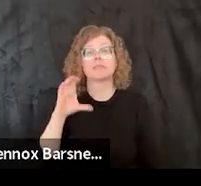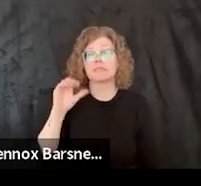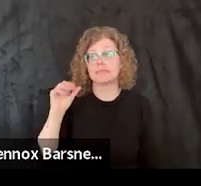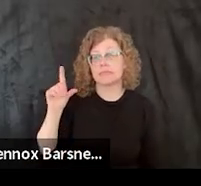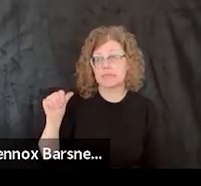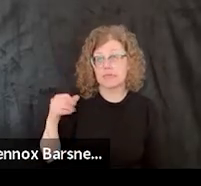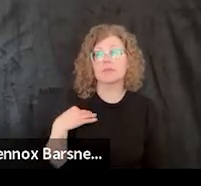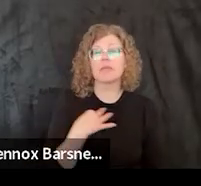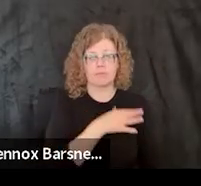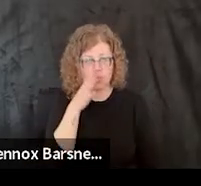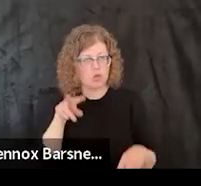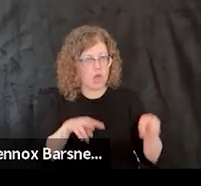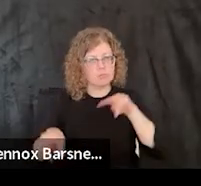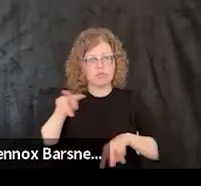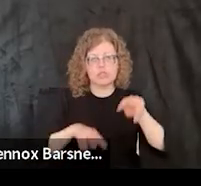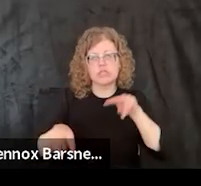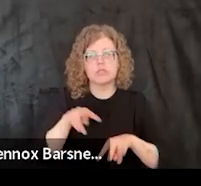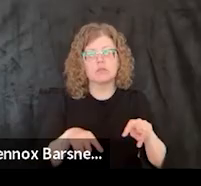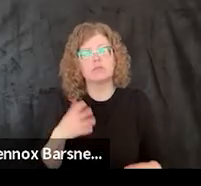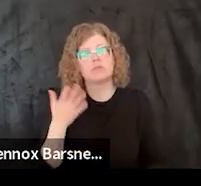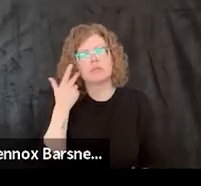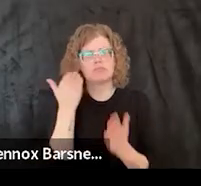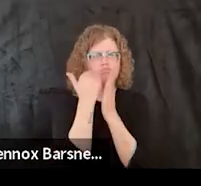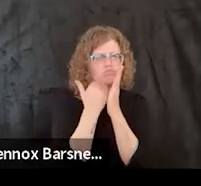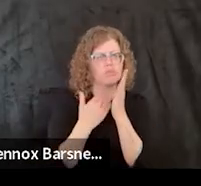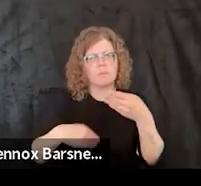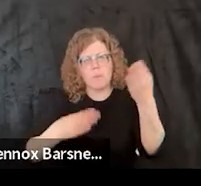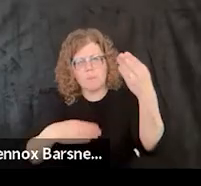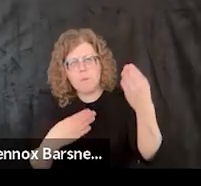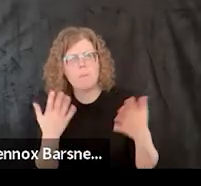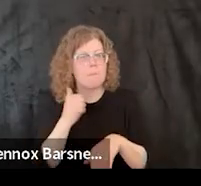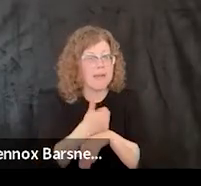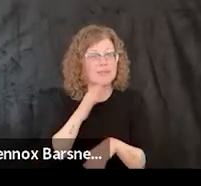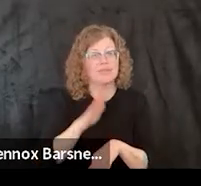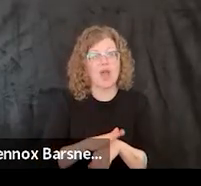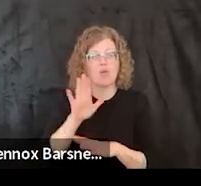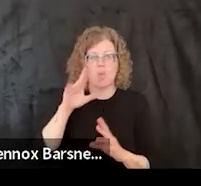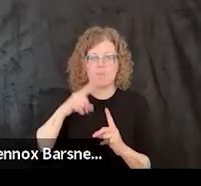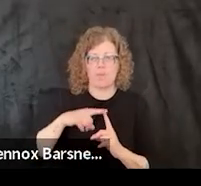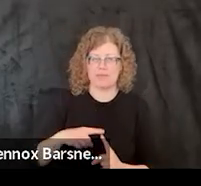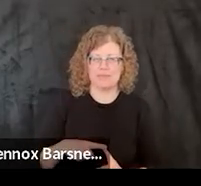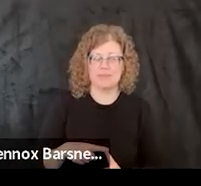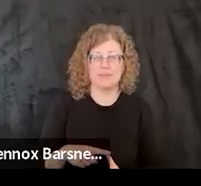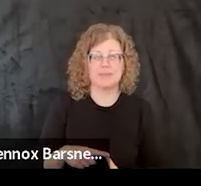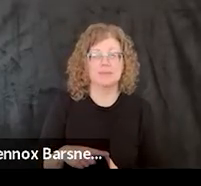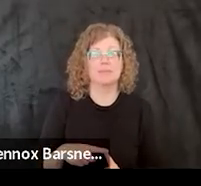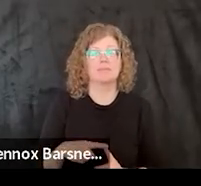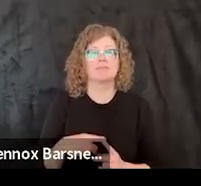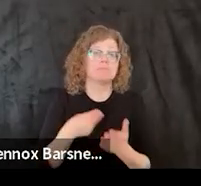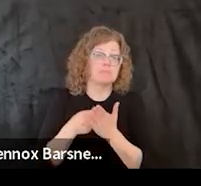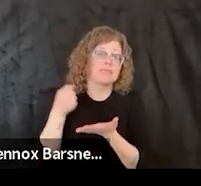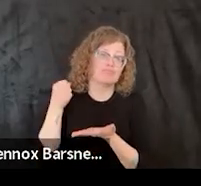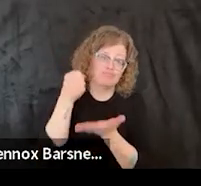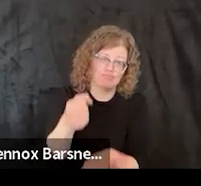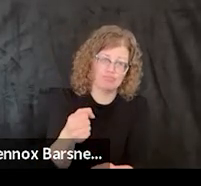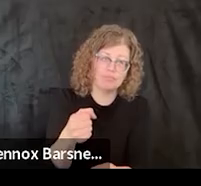on average total scores. Partial funding may be allocated by primarily only if there are